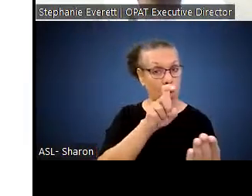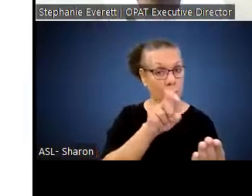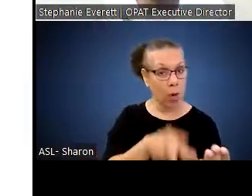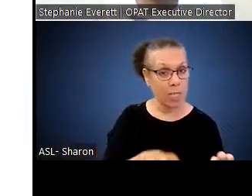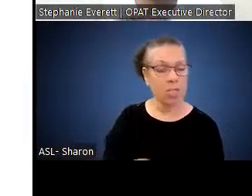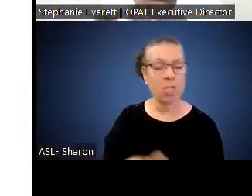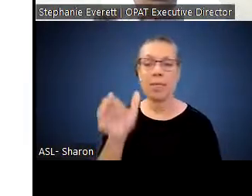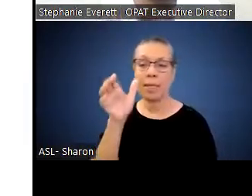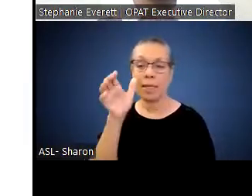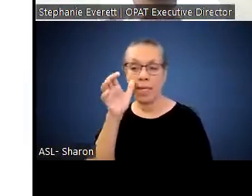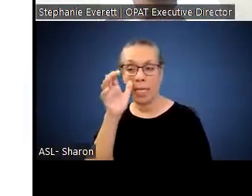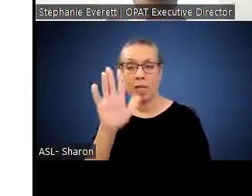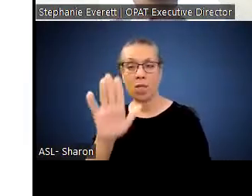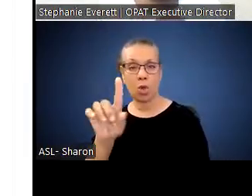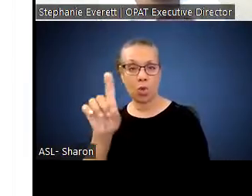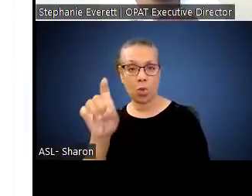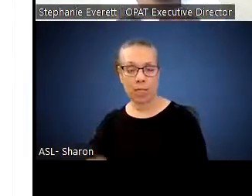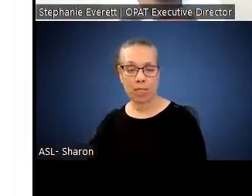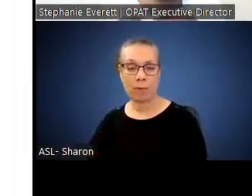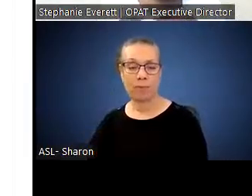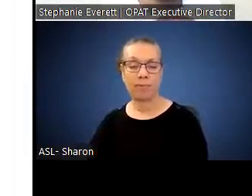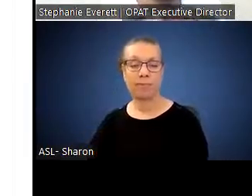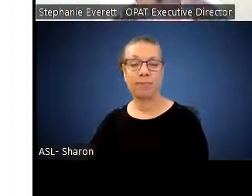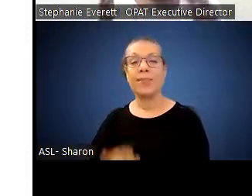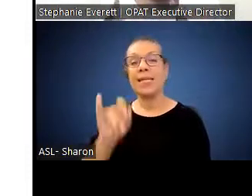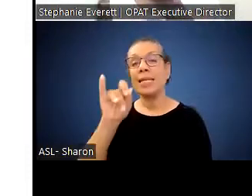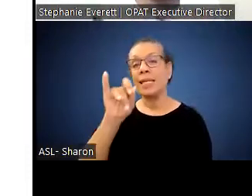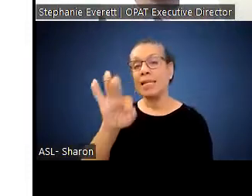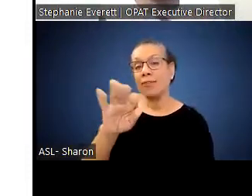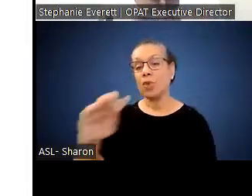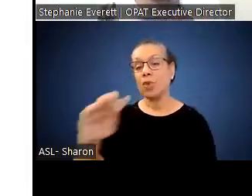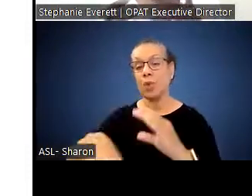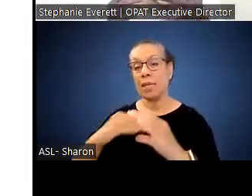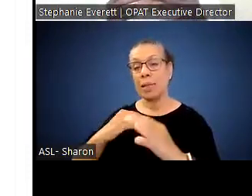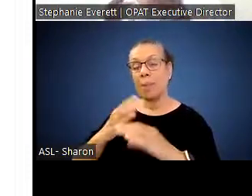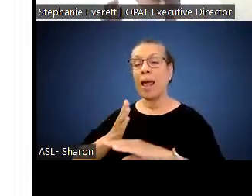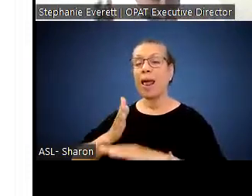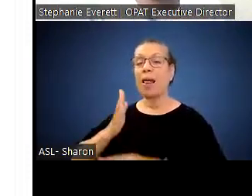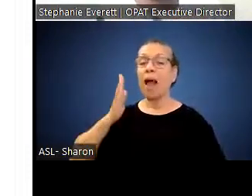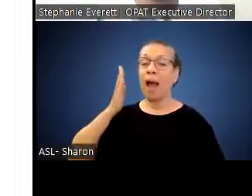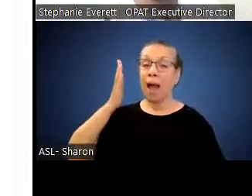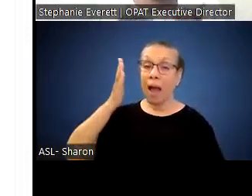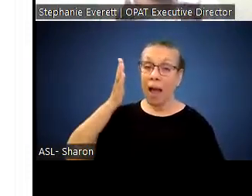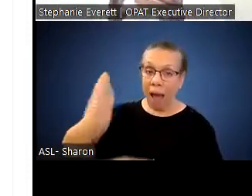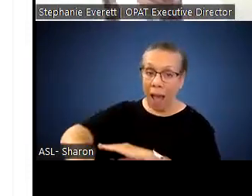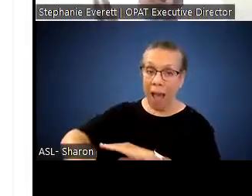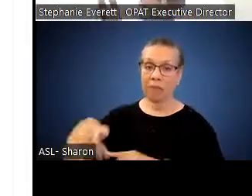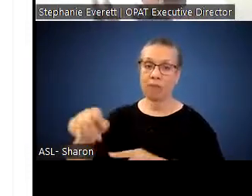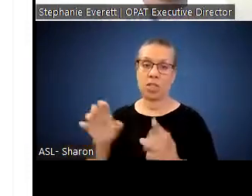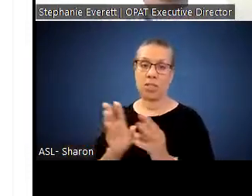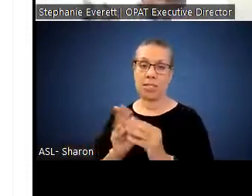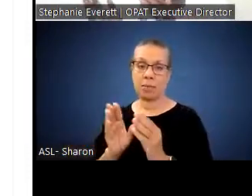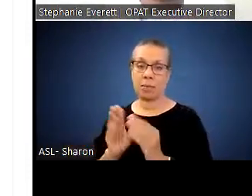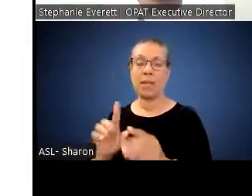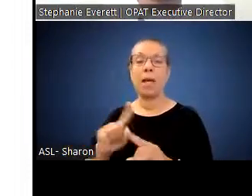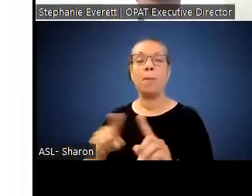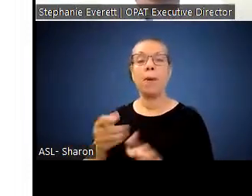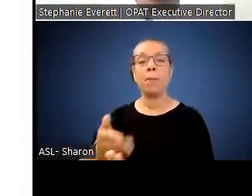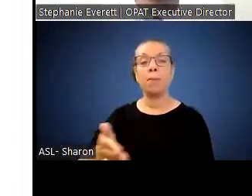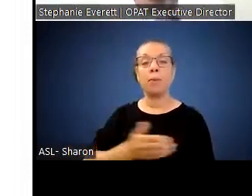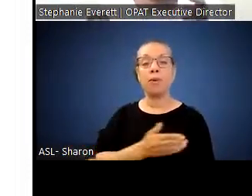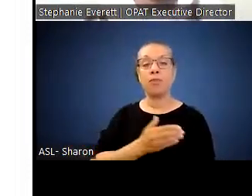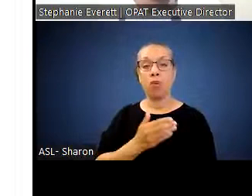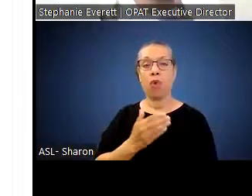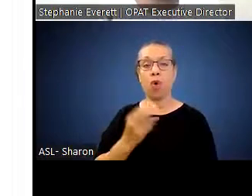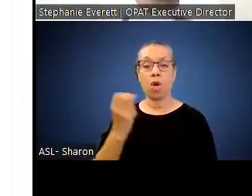out there. If you send us an email after this meeting closes, but before noon on